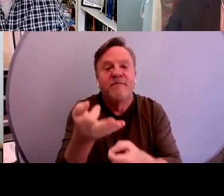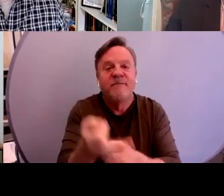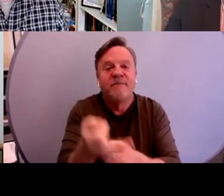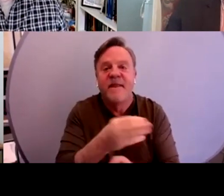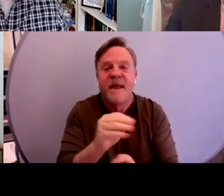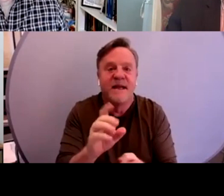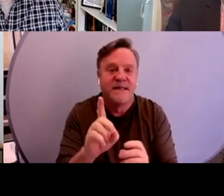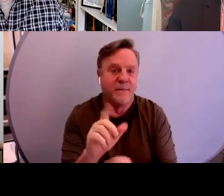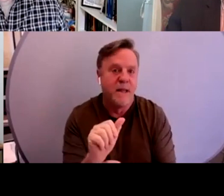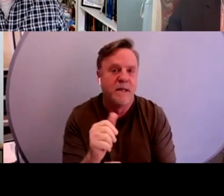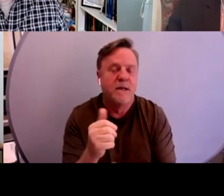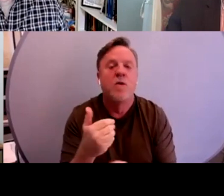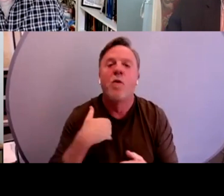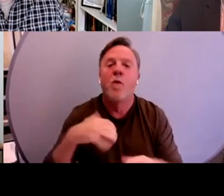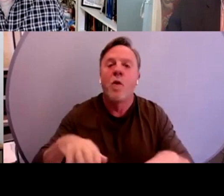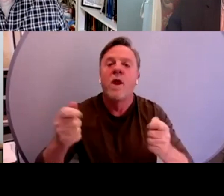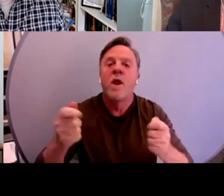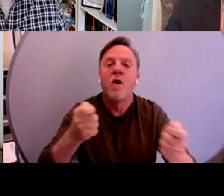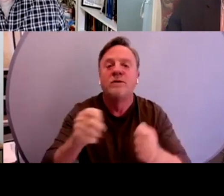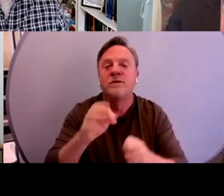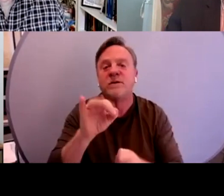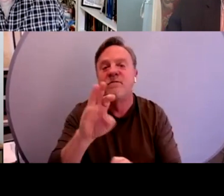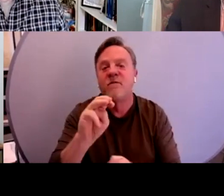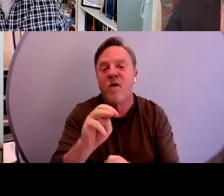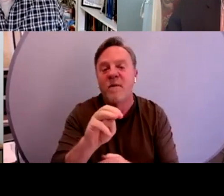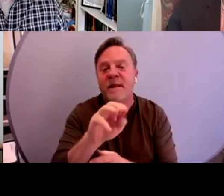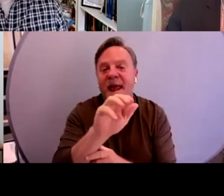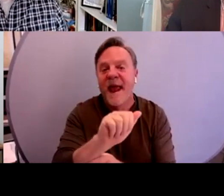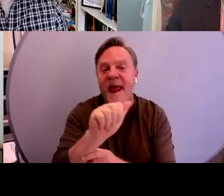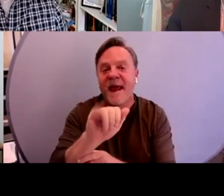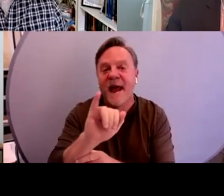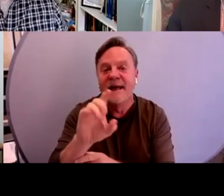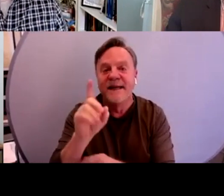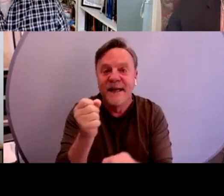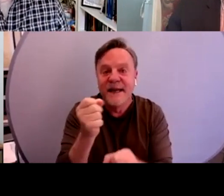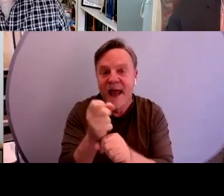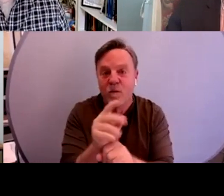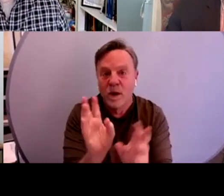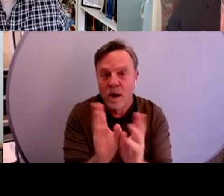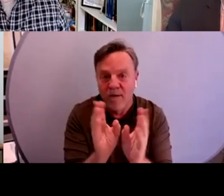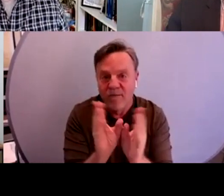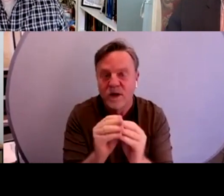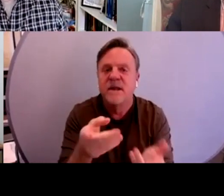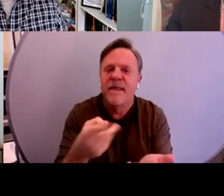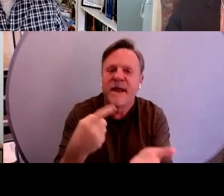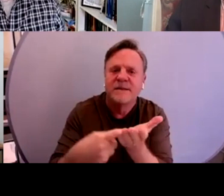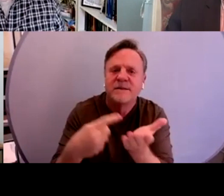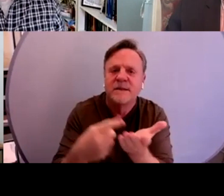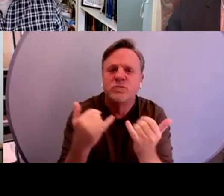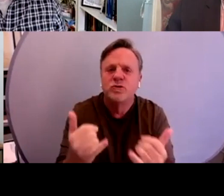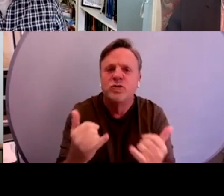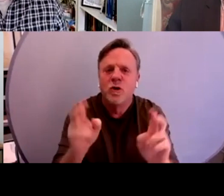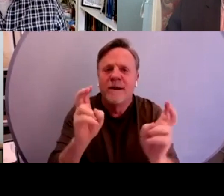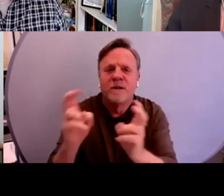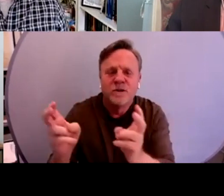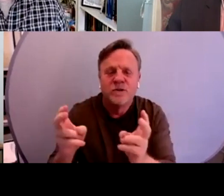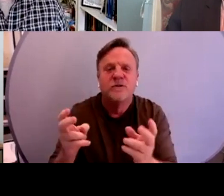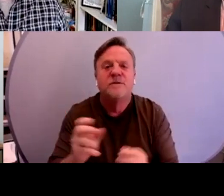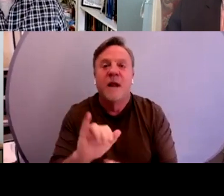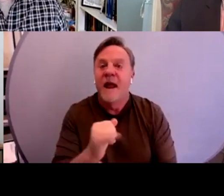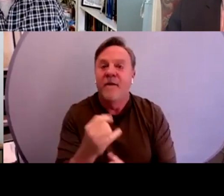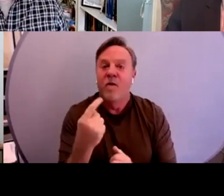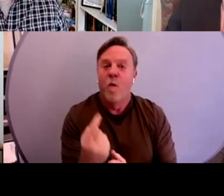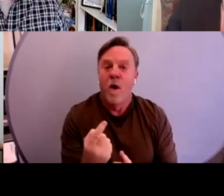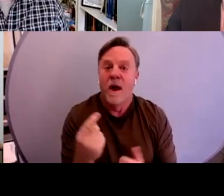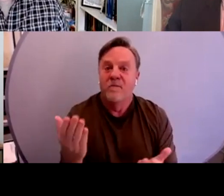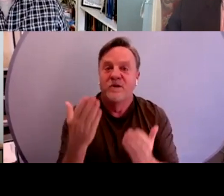We host a forum at the AAIDD annual conference that addresses current issues, such as the one presented in